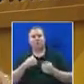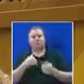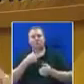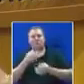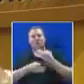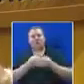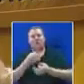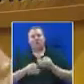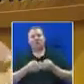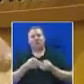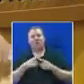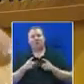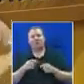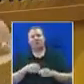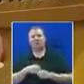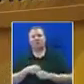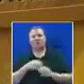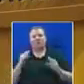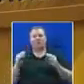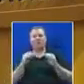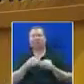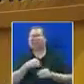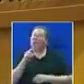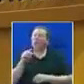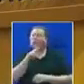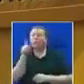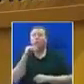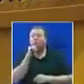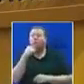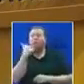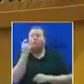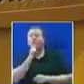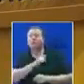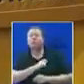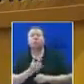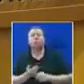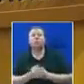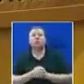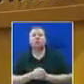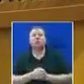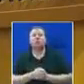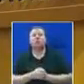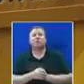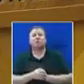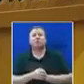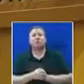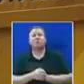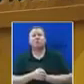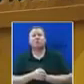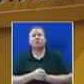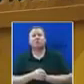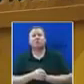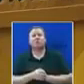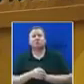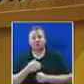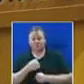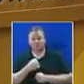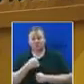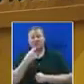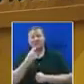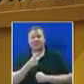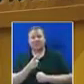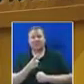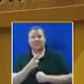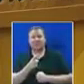Wrong. No, you don't want the truth. You don't want the truth. That's the problem. Now, I've said, and